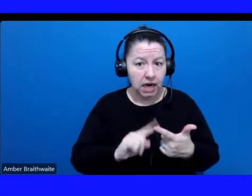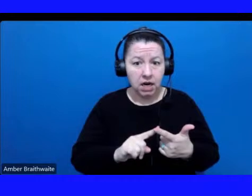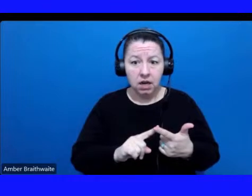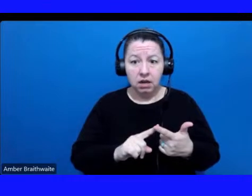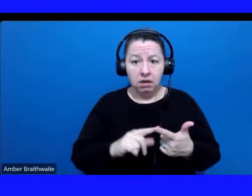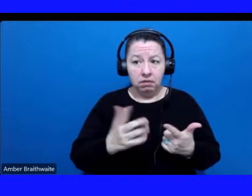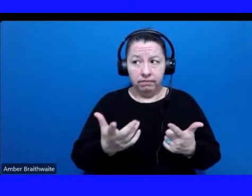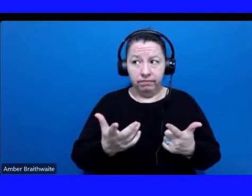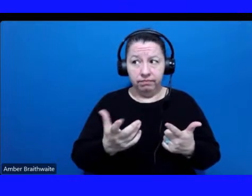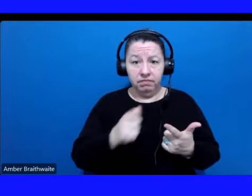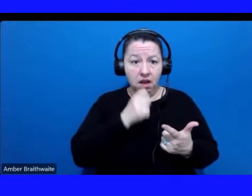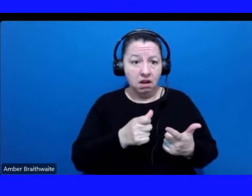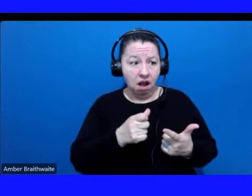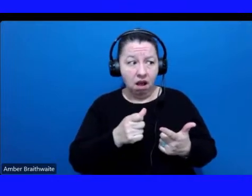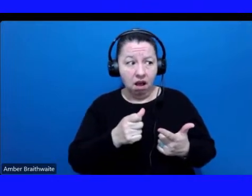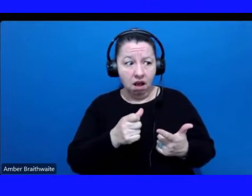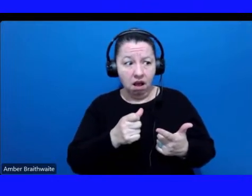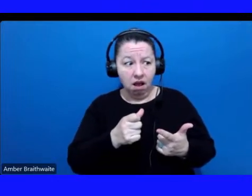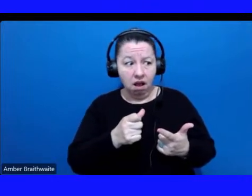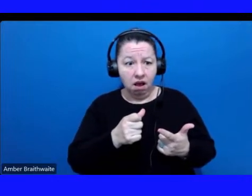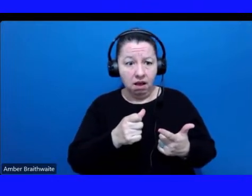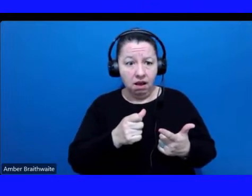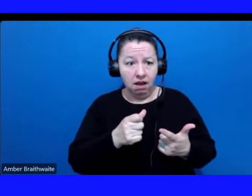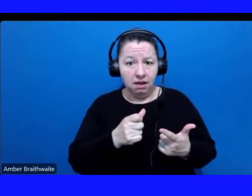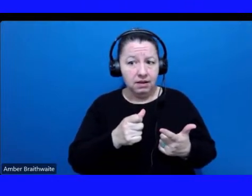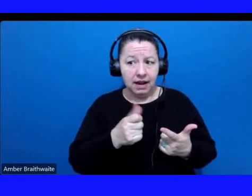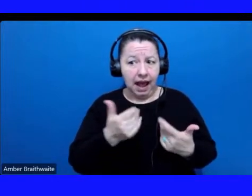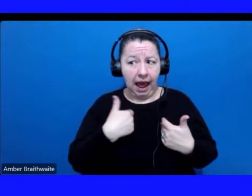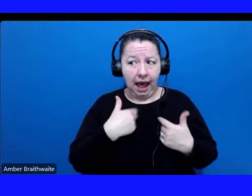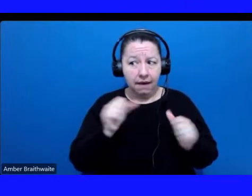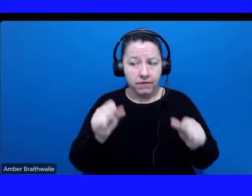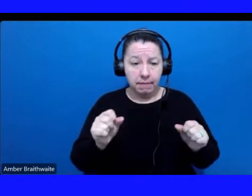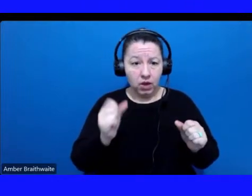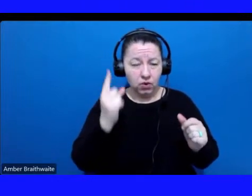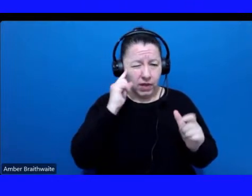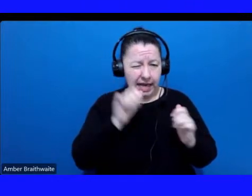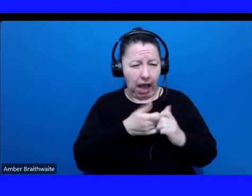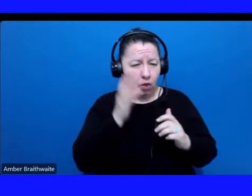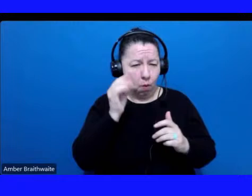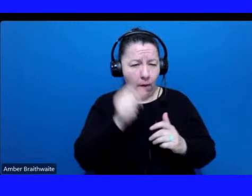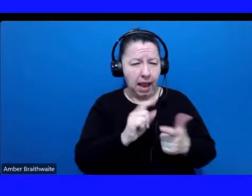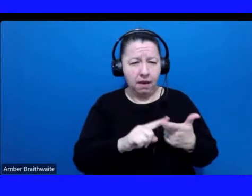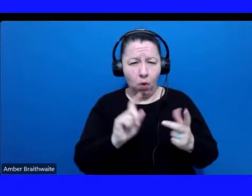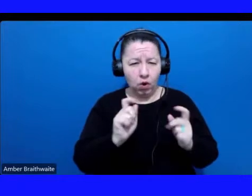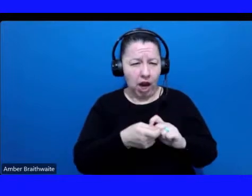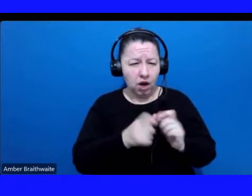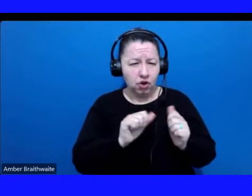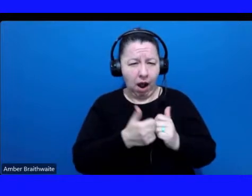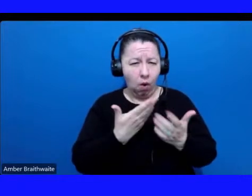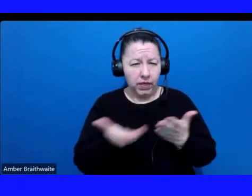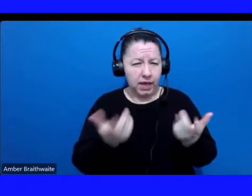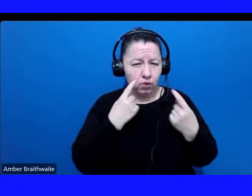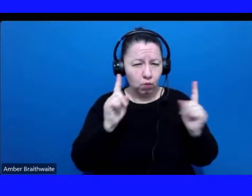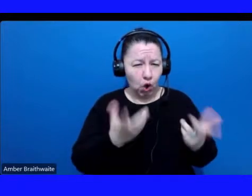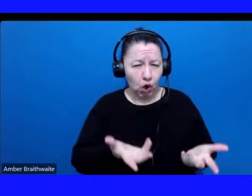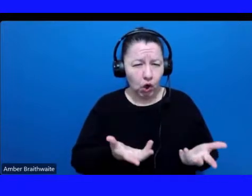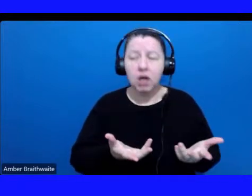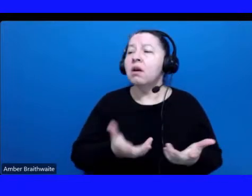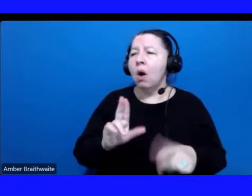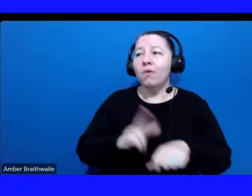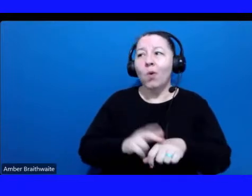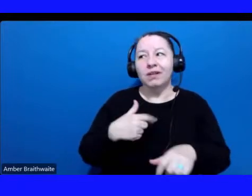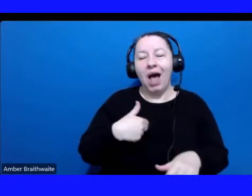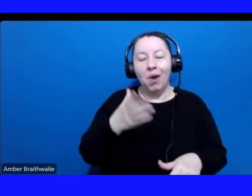was for pregnant women only or kids under 21. And for the postpartum period, it was 60 days and you had to have a diagnosis